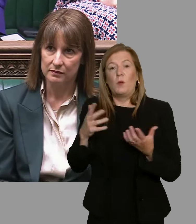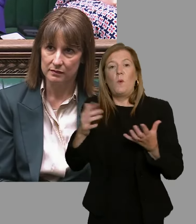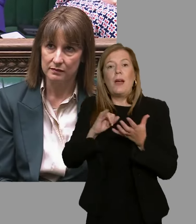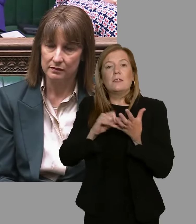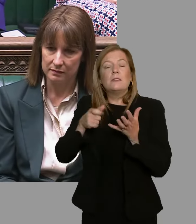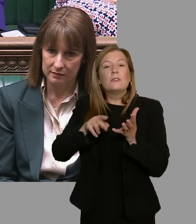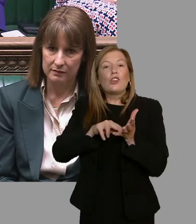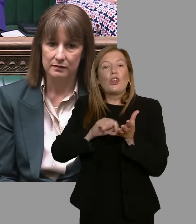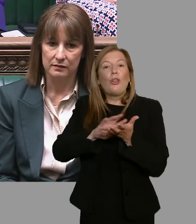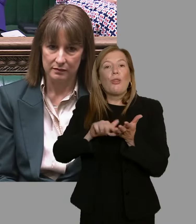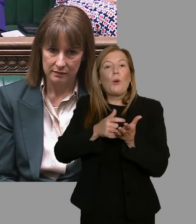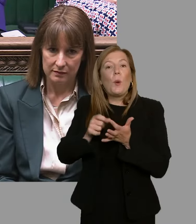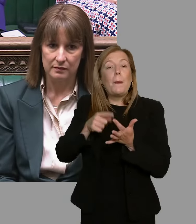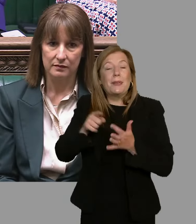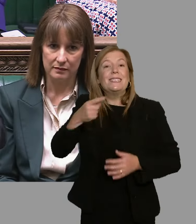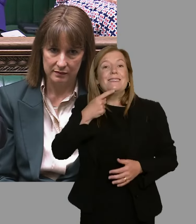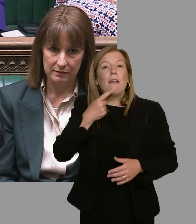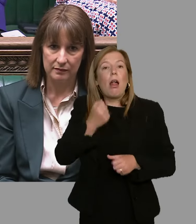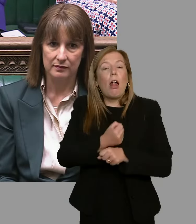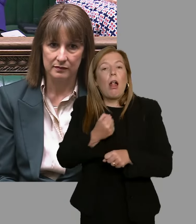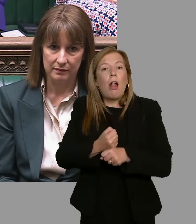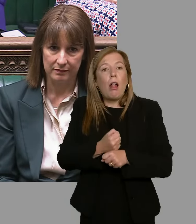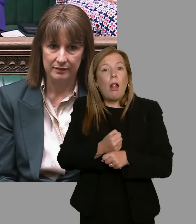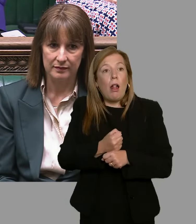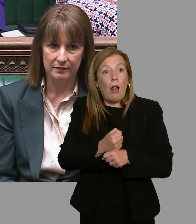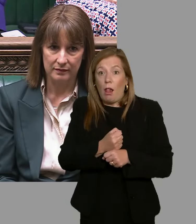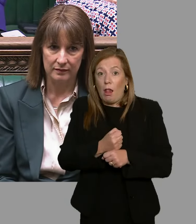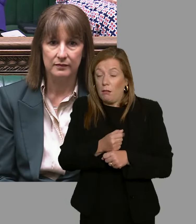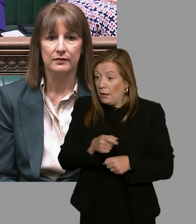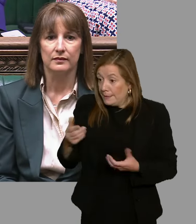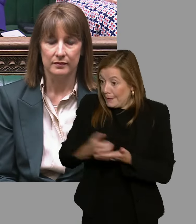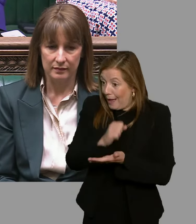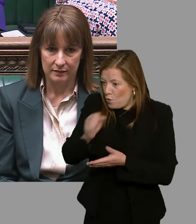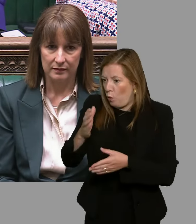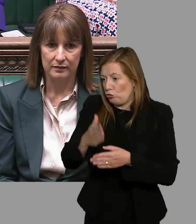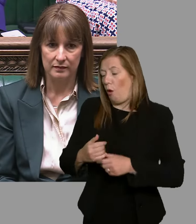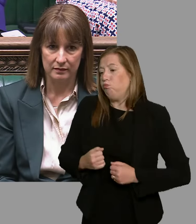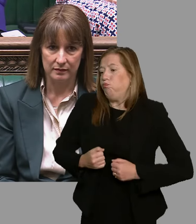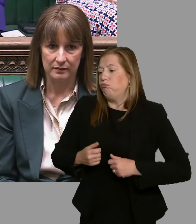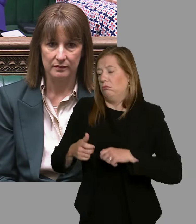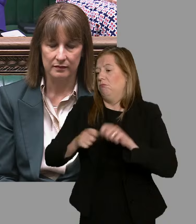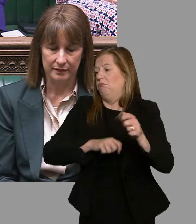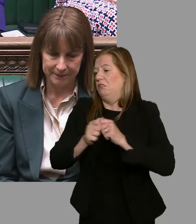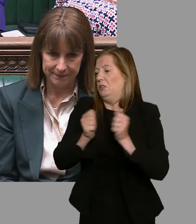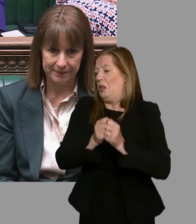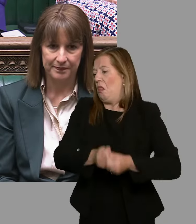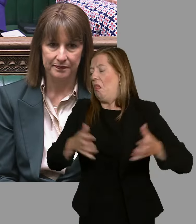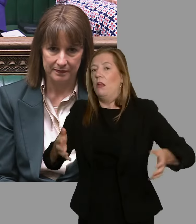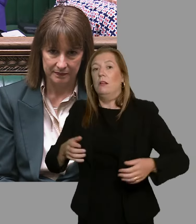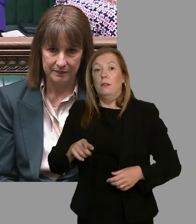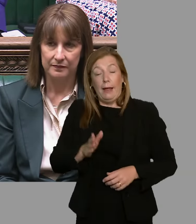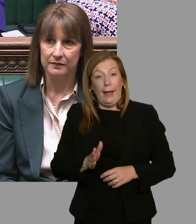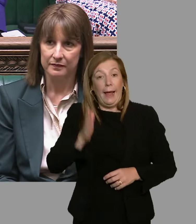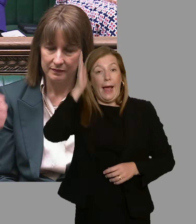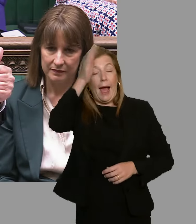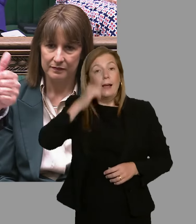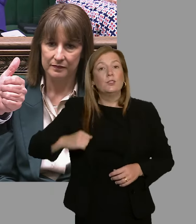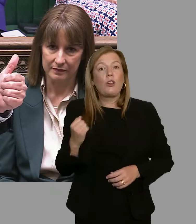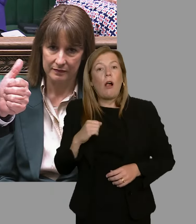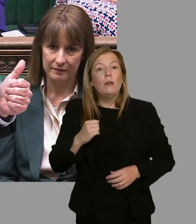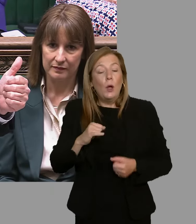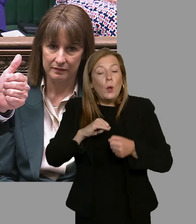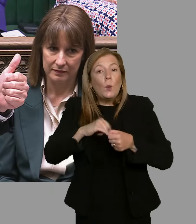rip up the deal that saves their jobs. And then if she's got time, go up to Scotland and talk to the whisky distilleries. Tell them she'd rip up the deal